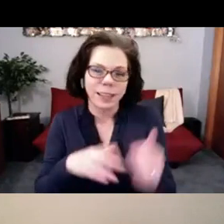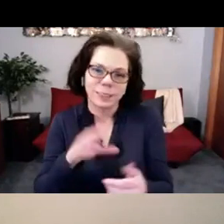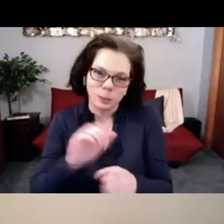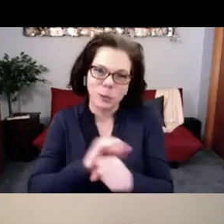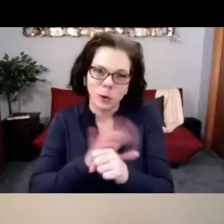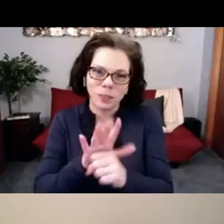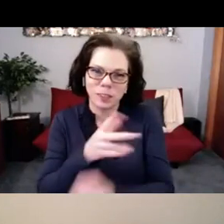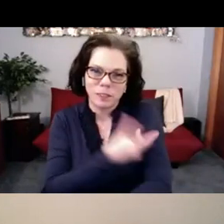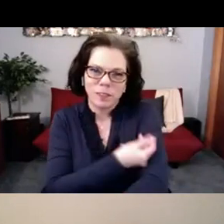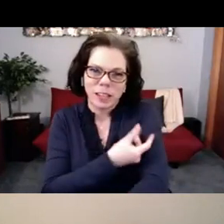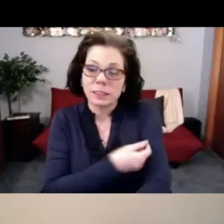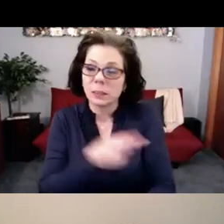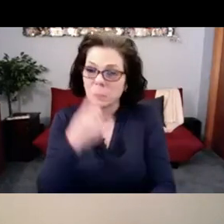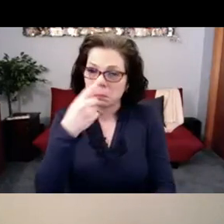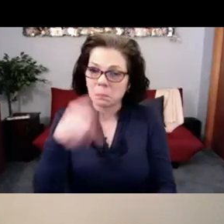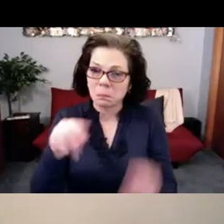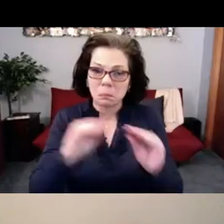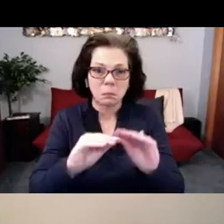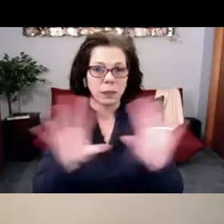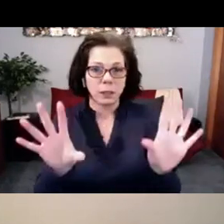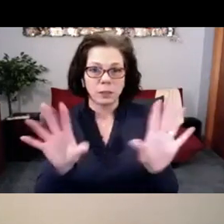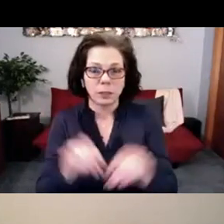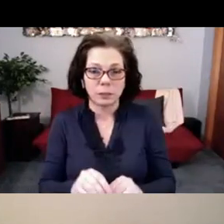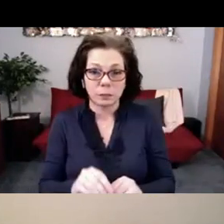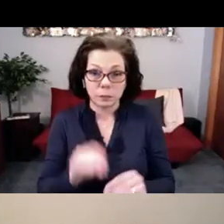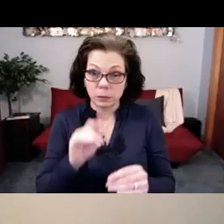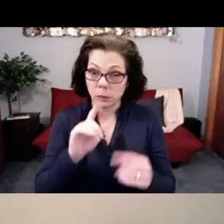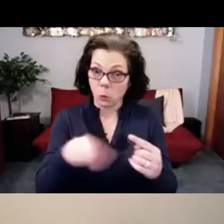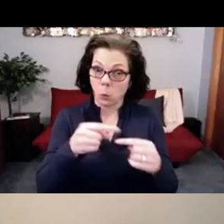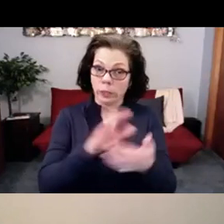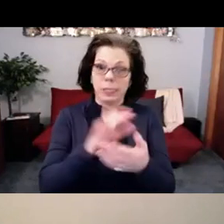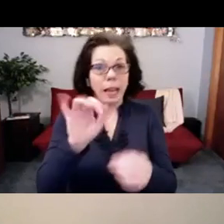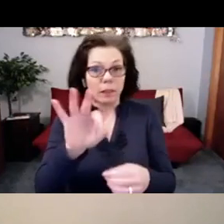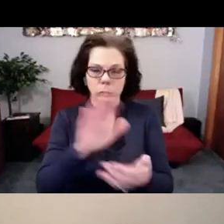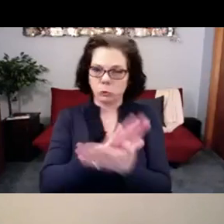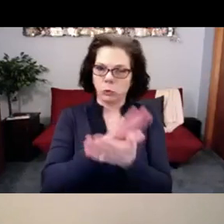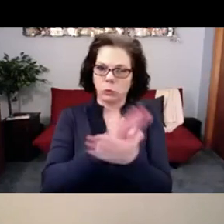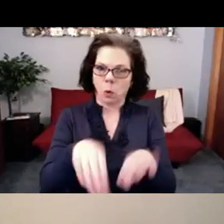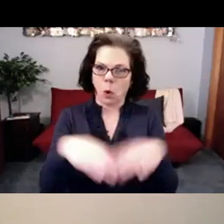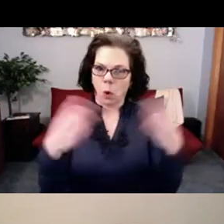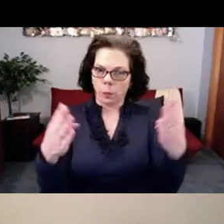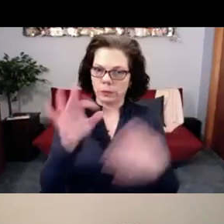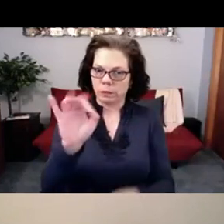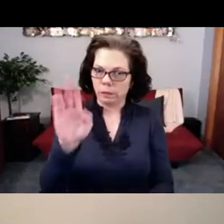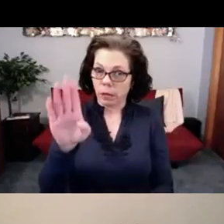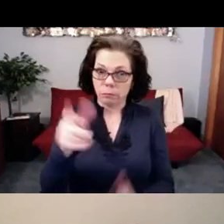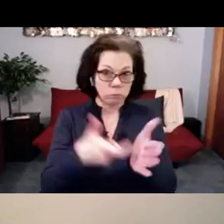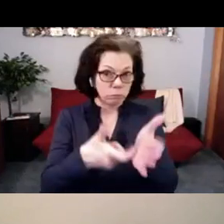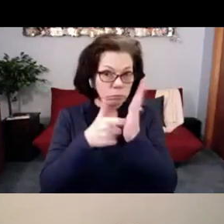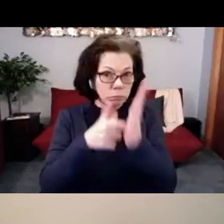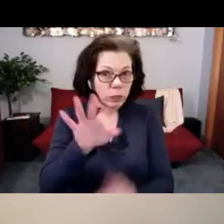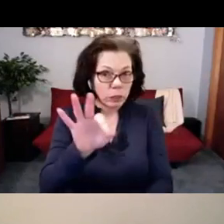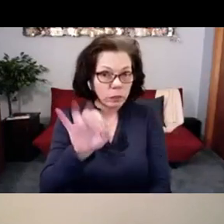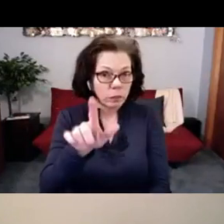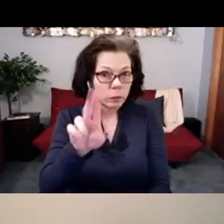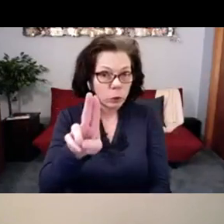can we clarify, if school opens in February, does my child need to have a flu shot to attend? And we can